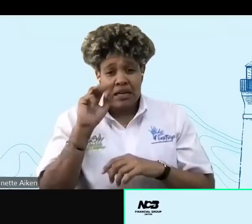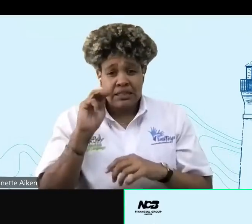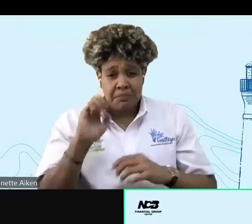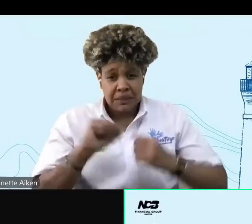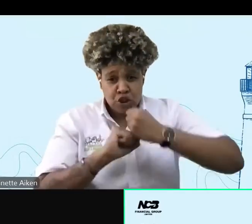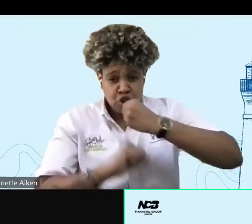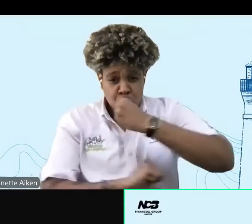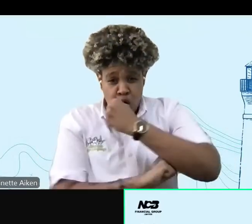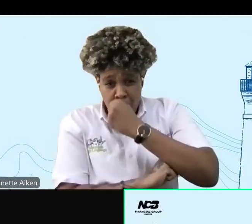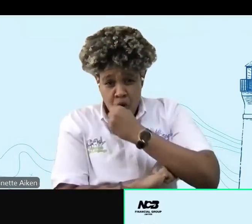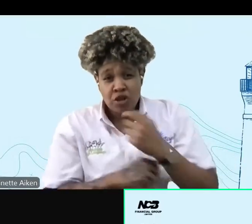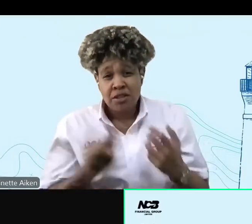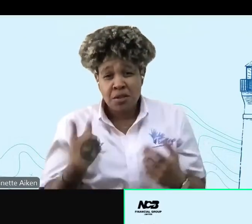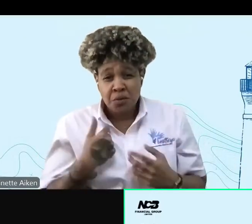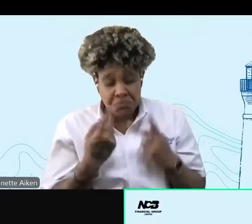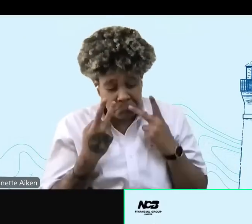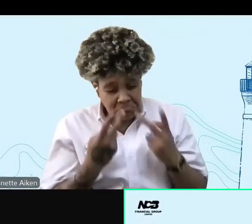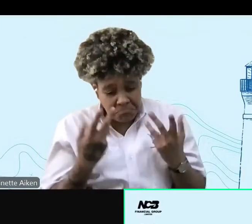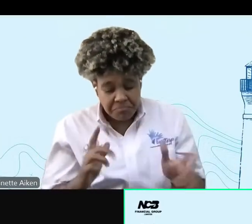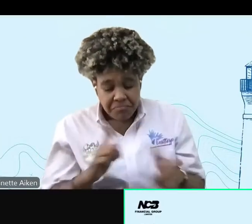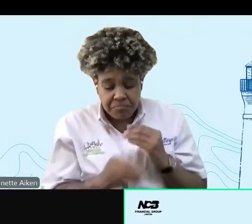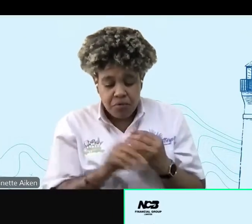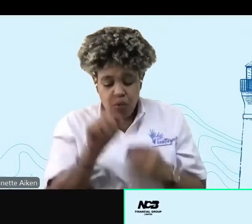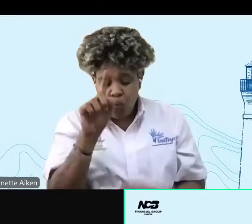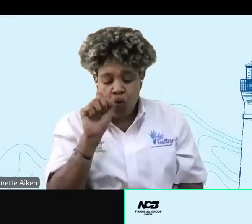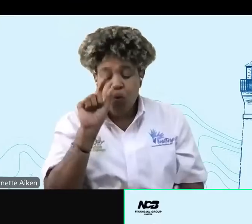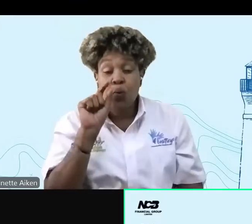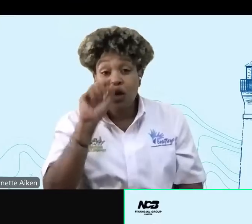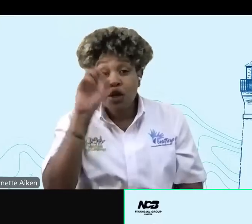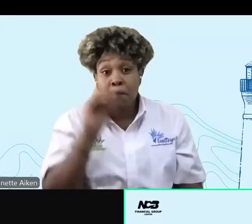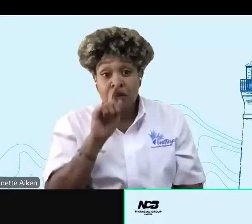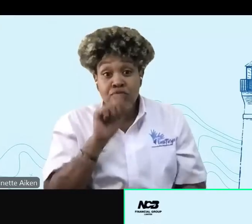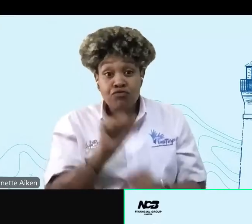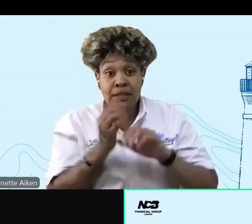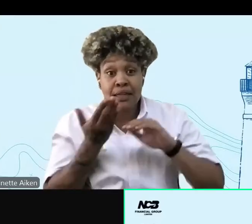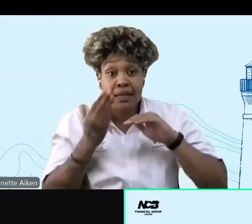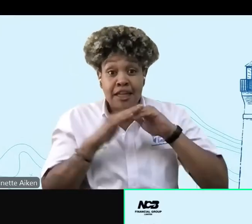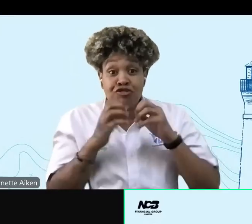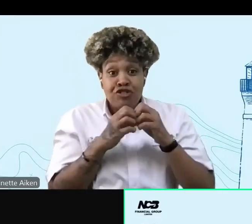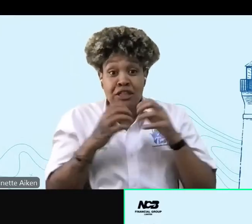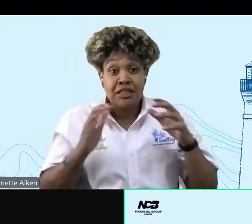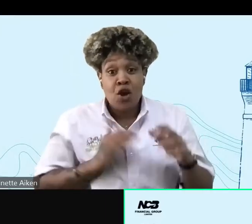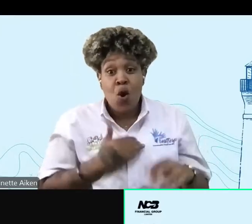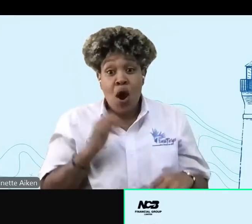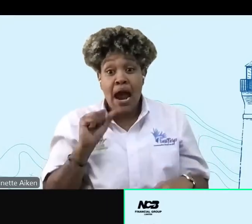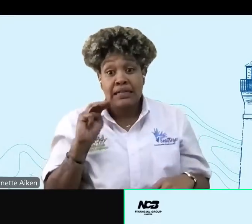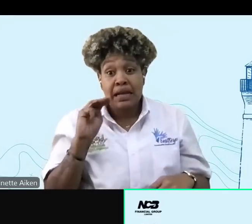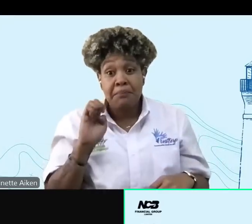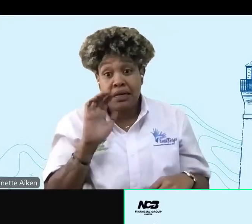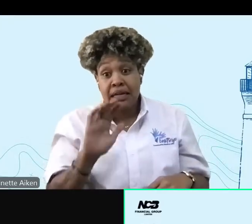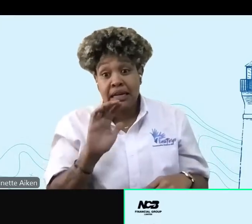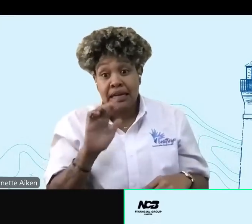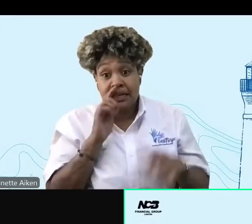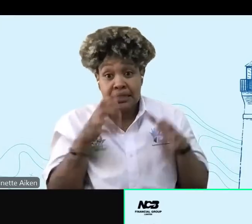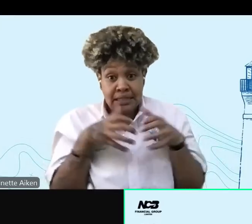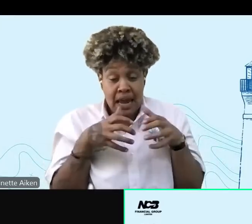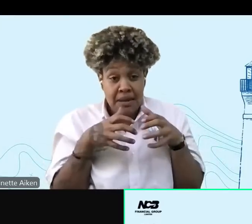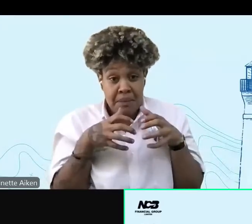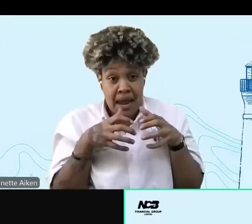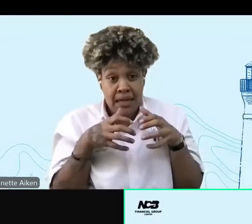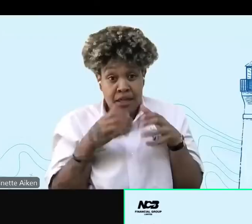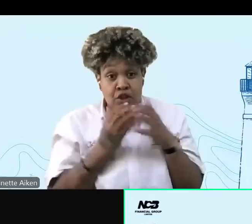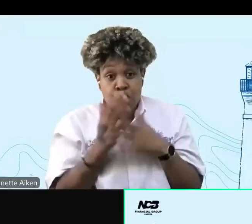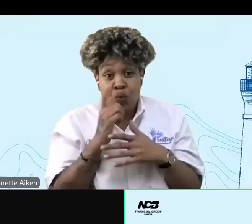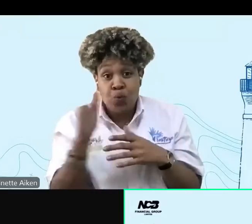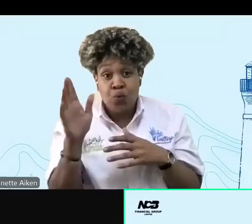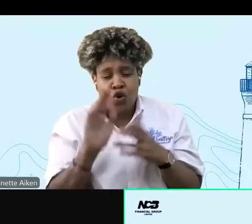support. We had a 120% increase in our SME segment by